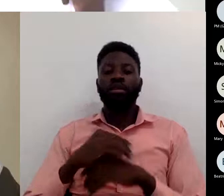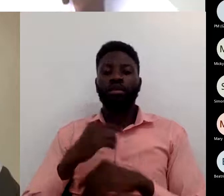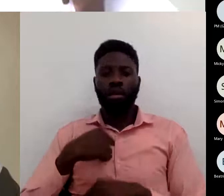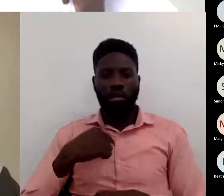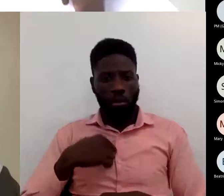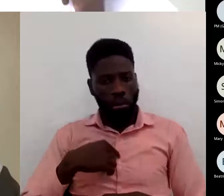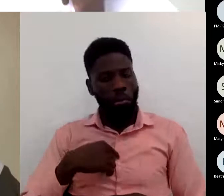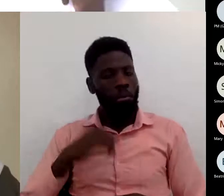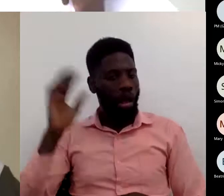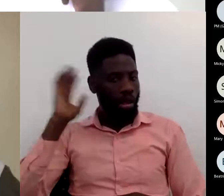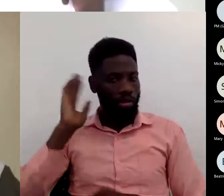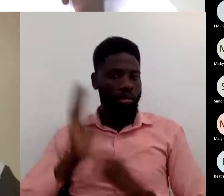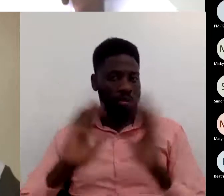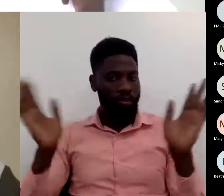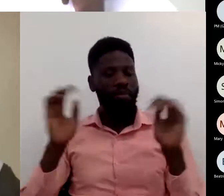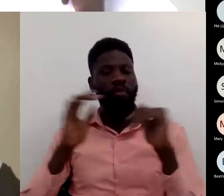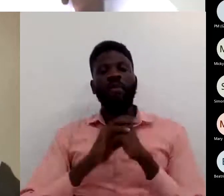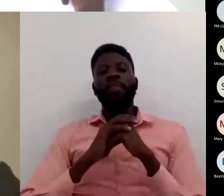him.